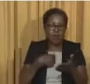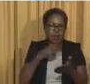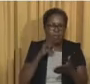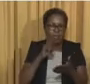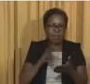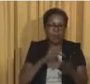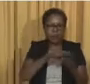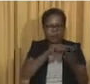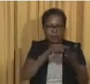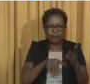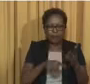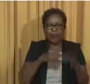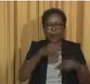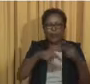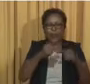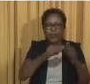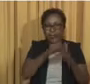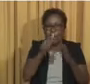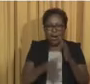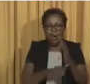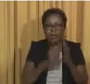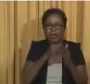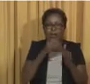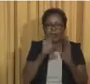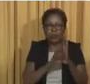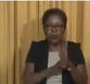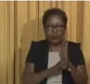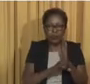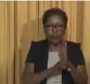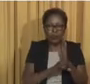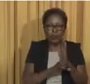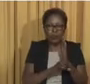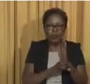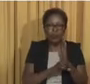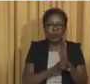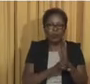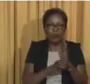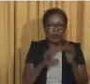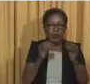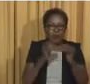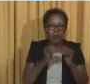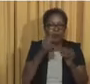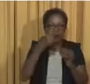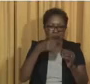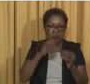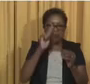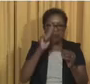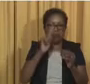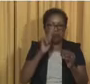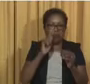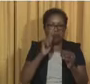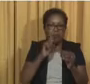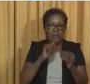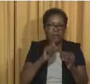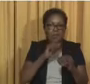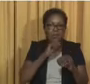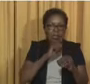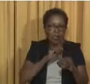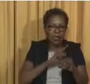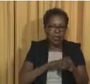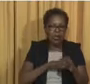amendment process under the Constitution meets the set criteria as to when judiciary created basic